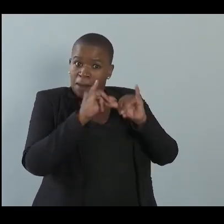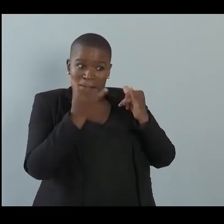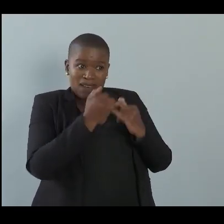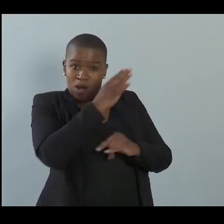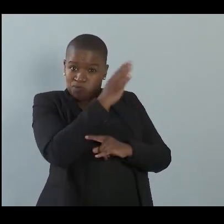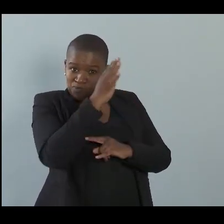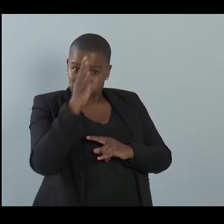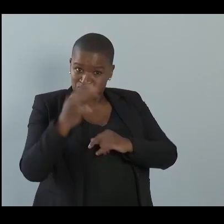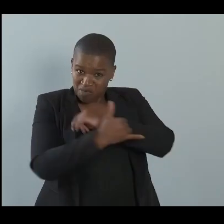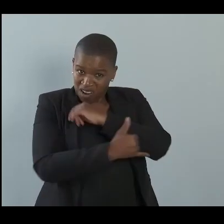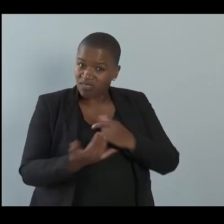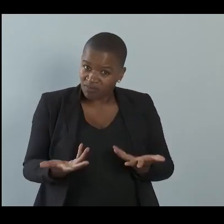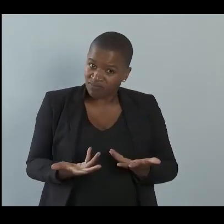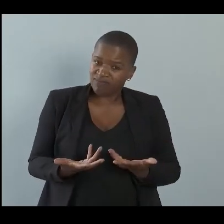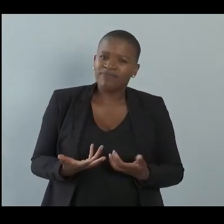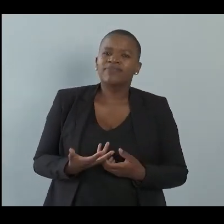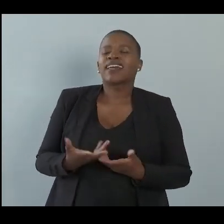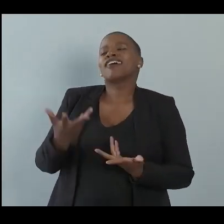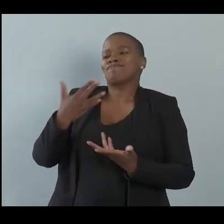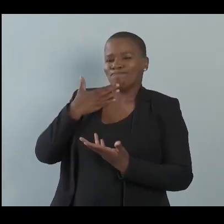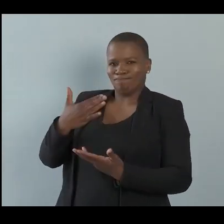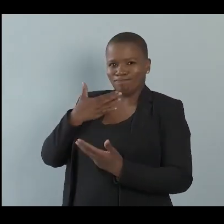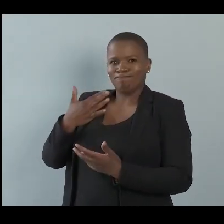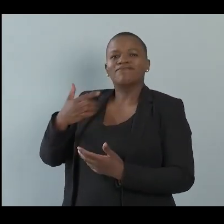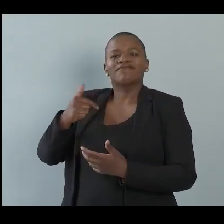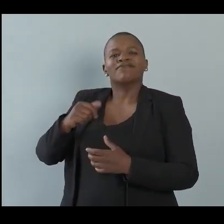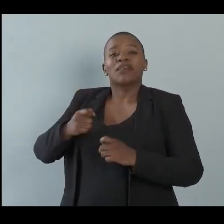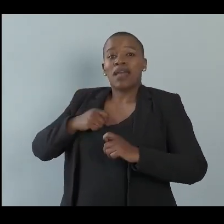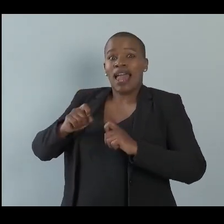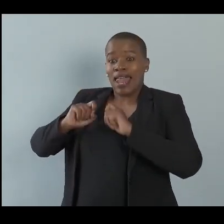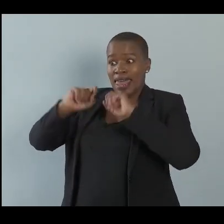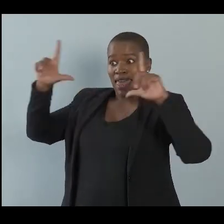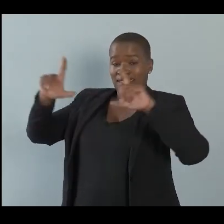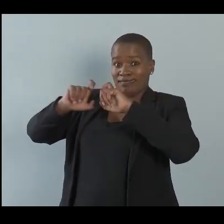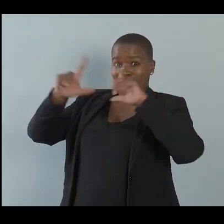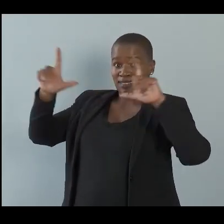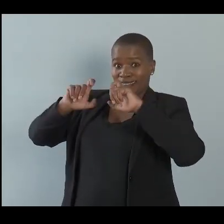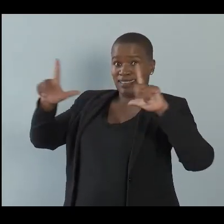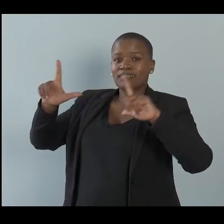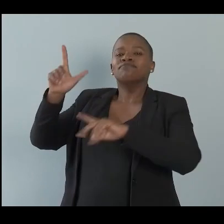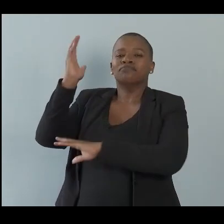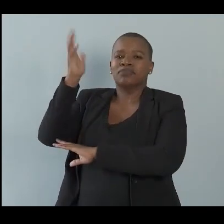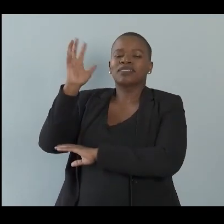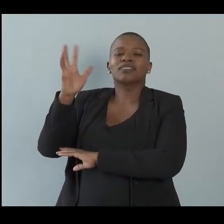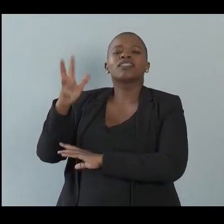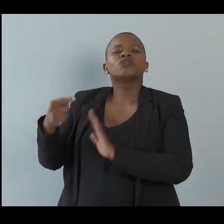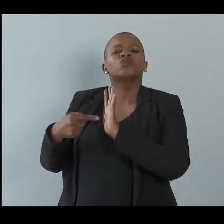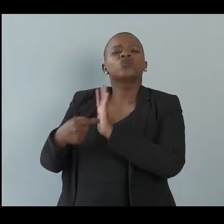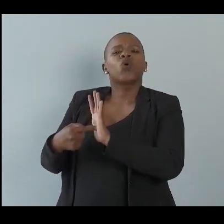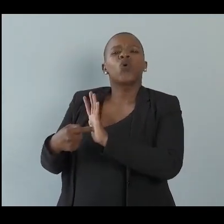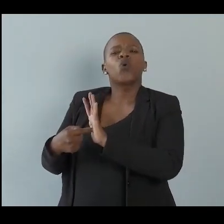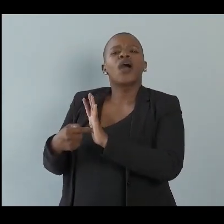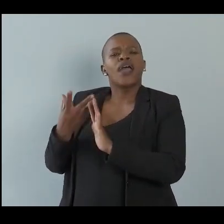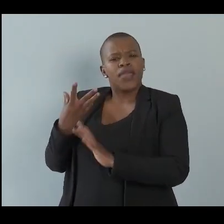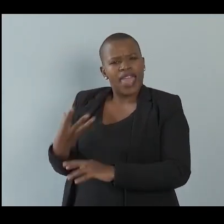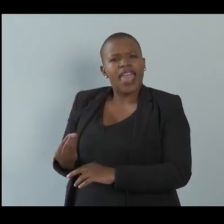No, I think in that slide that Carl referred to, our capital allocation strategy, we're obviously fortunate to have a healthy balance sheet. We're able to deploy that